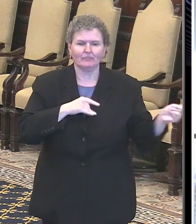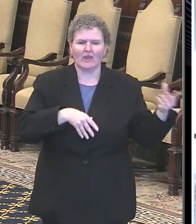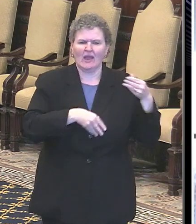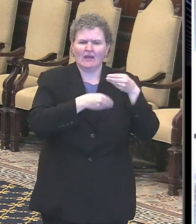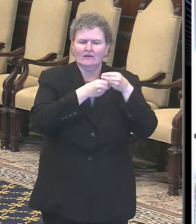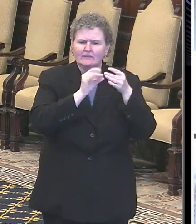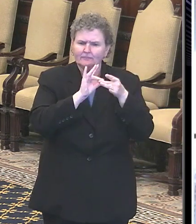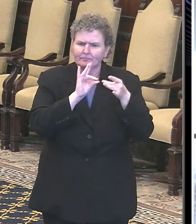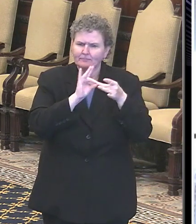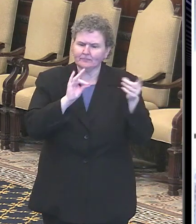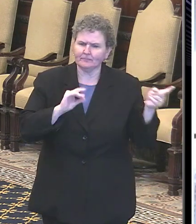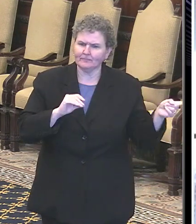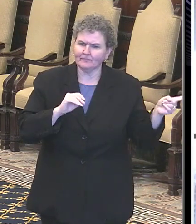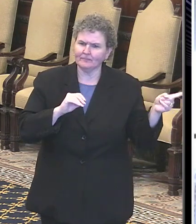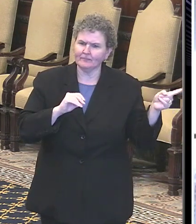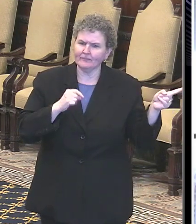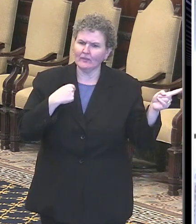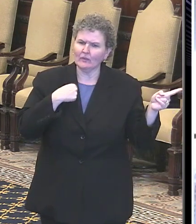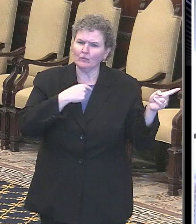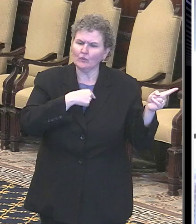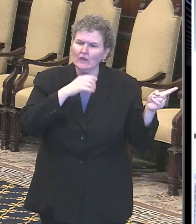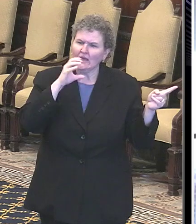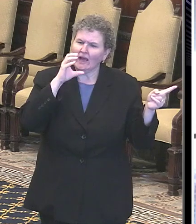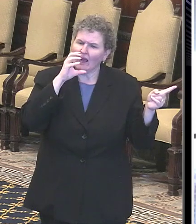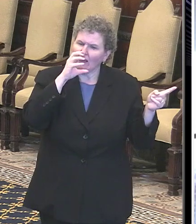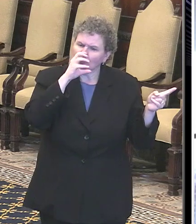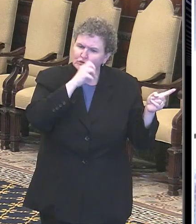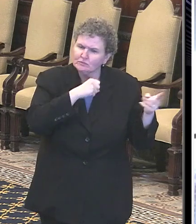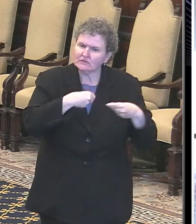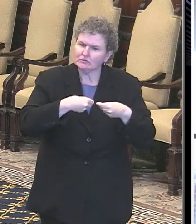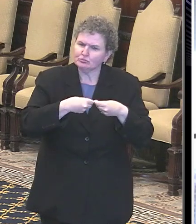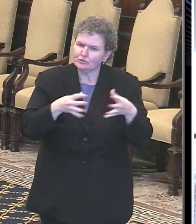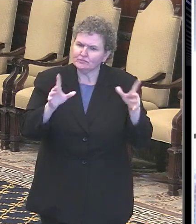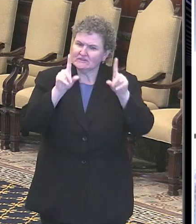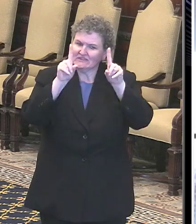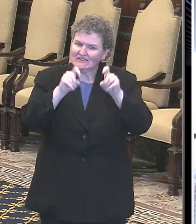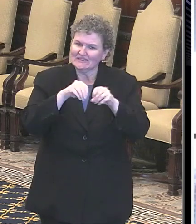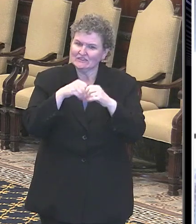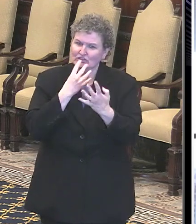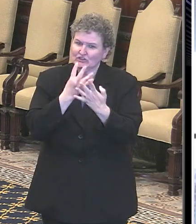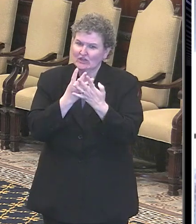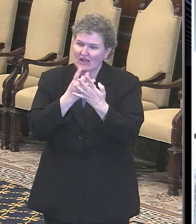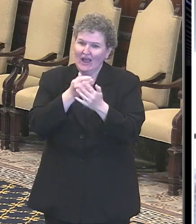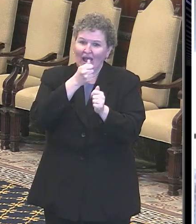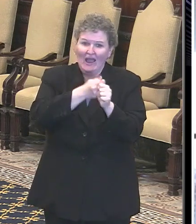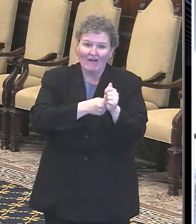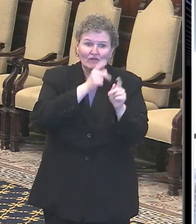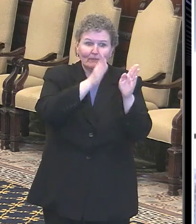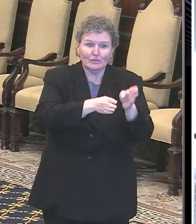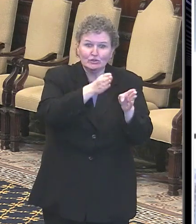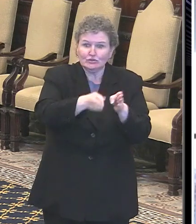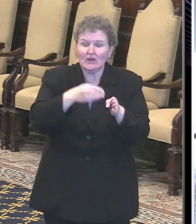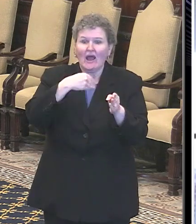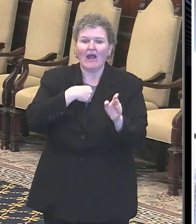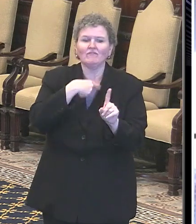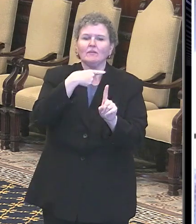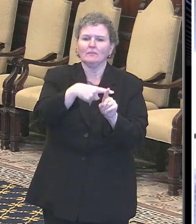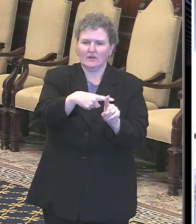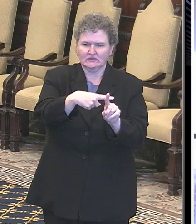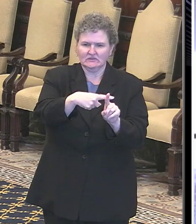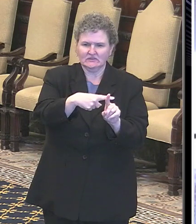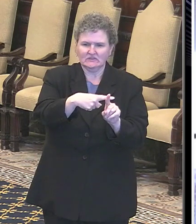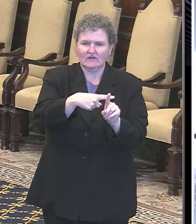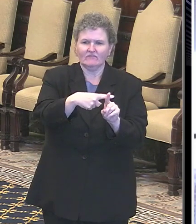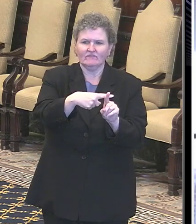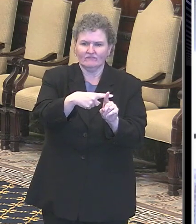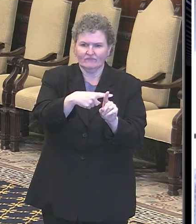assumption and treating the jail population as if everyone is positive for COVID-19, and that's why we've taken such significant